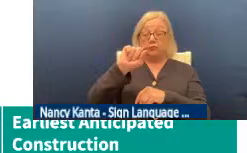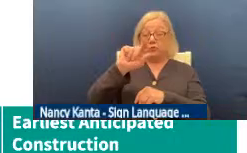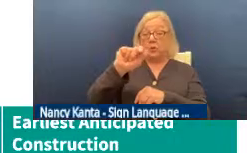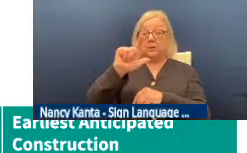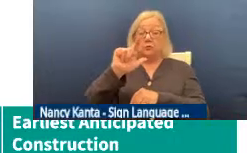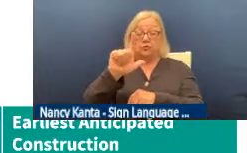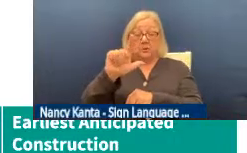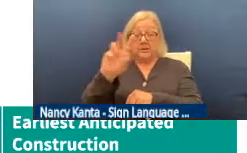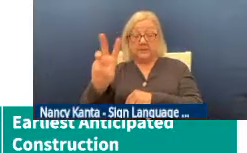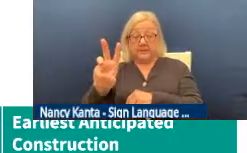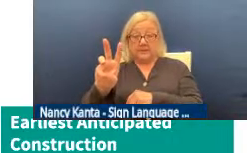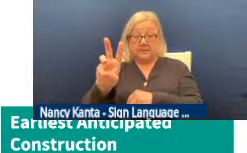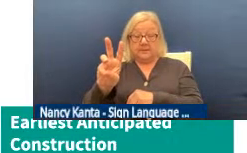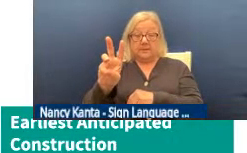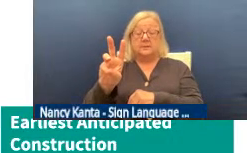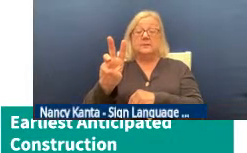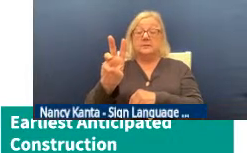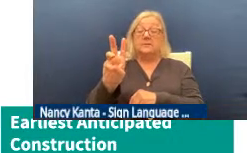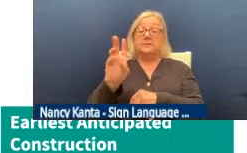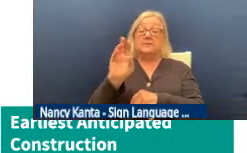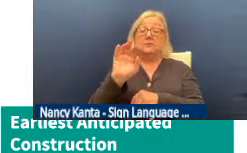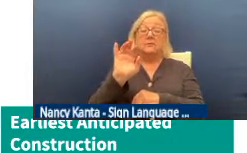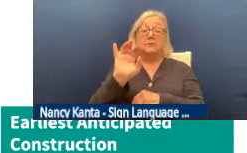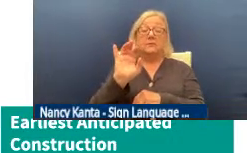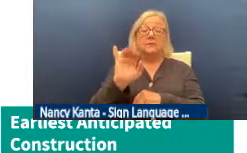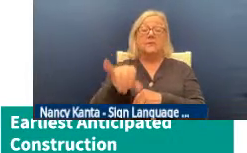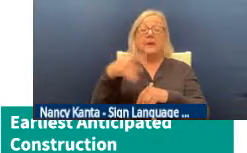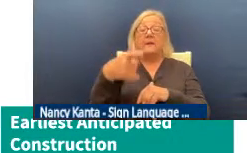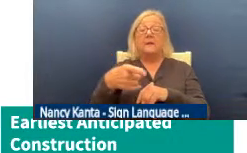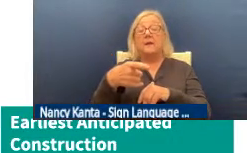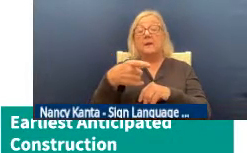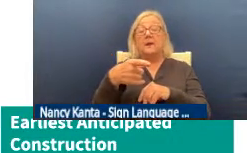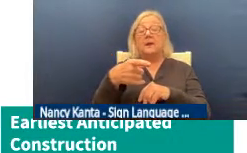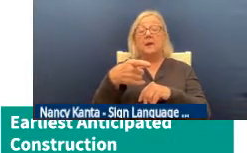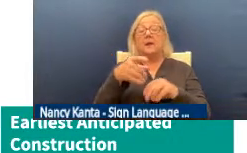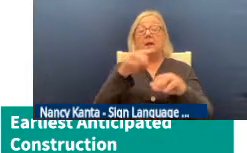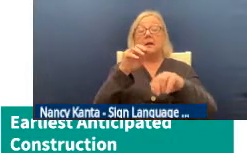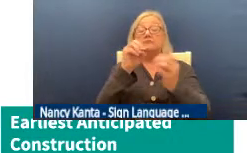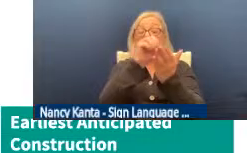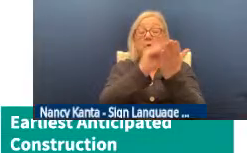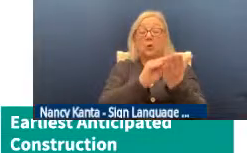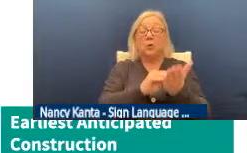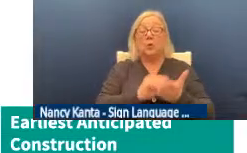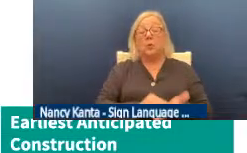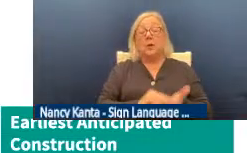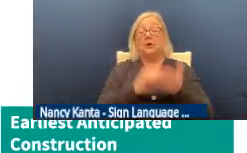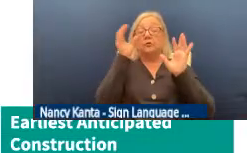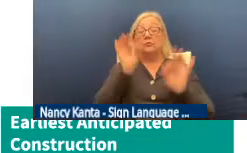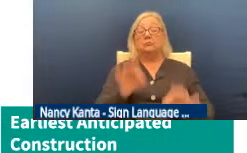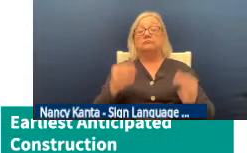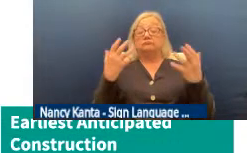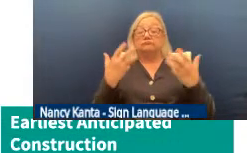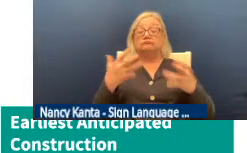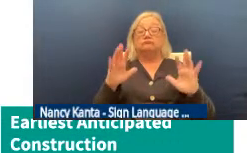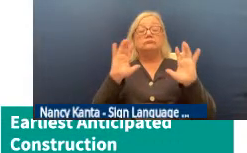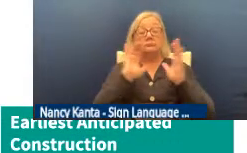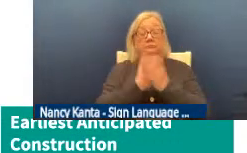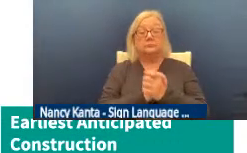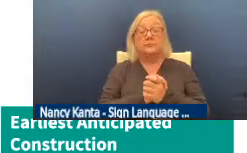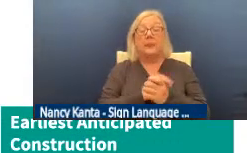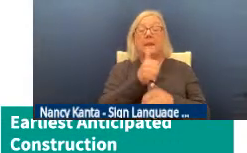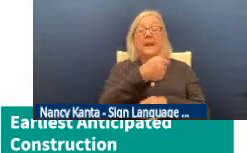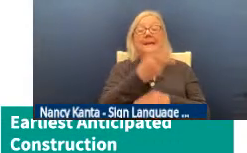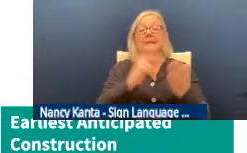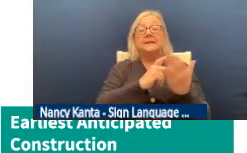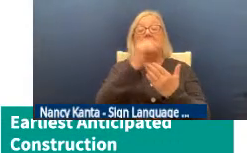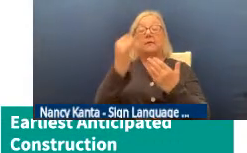2026 are noted to be after the record of decision. And again, those are the earliest. We also have several projects that are highlighted